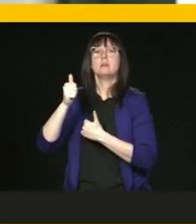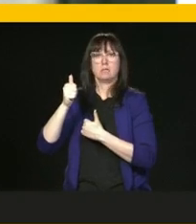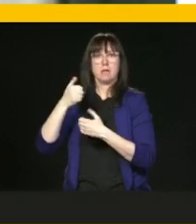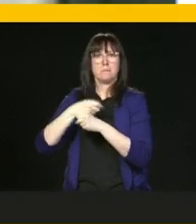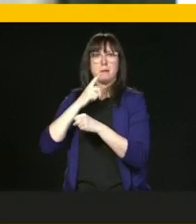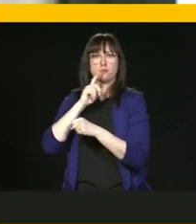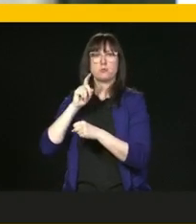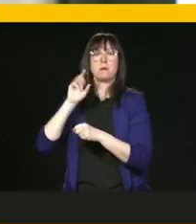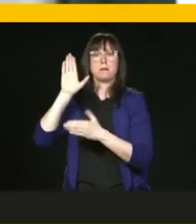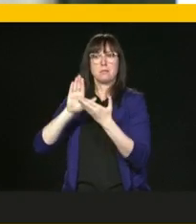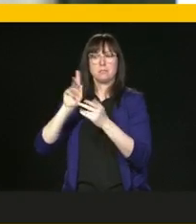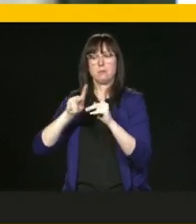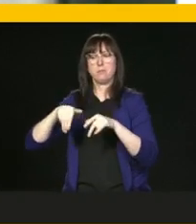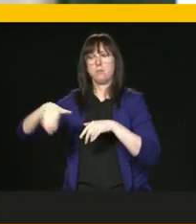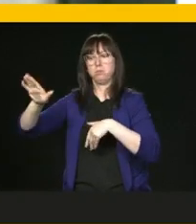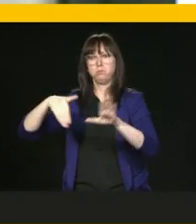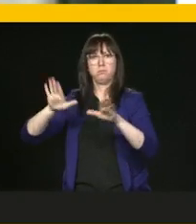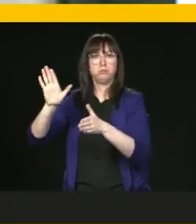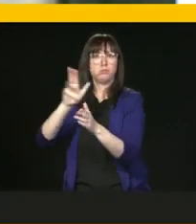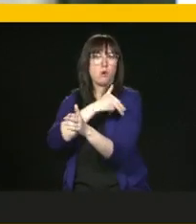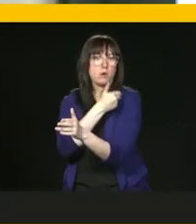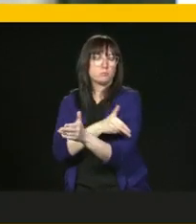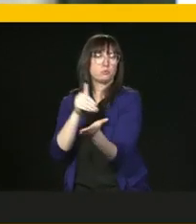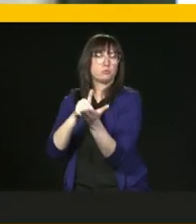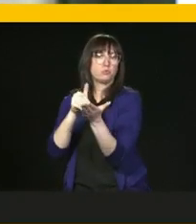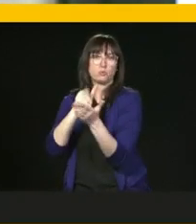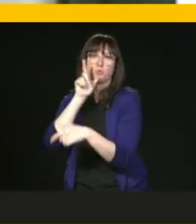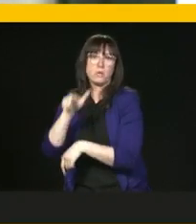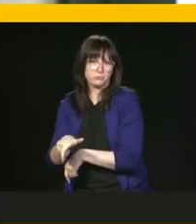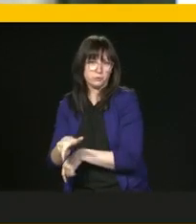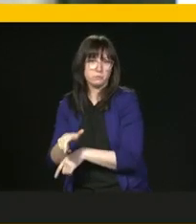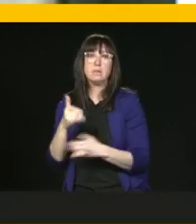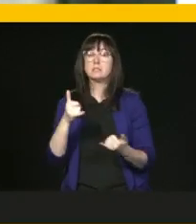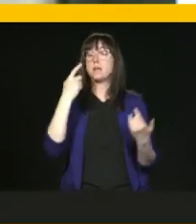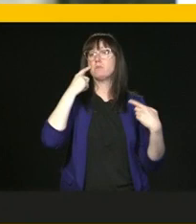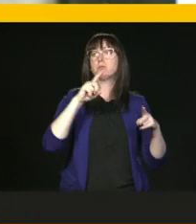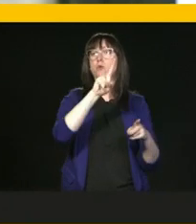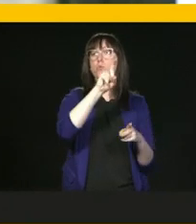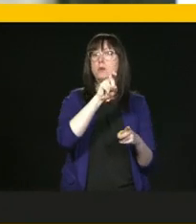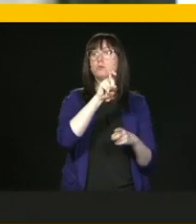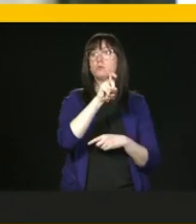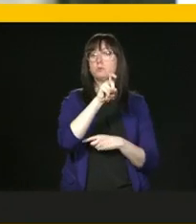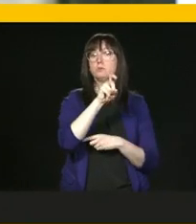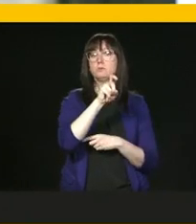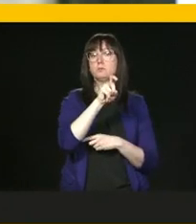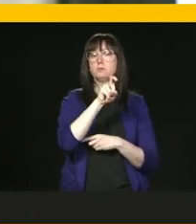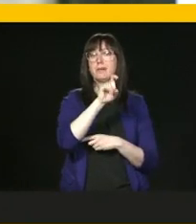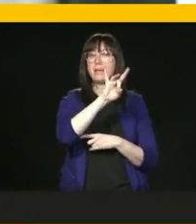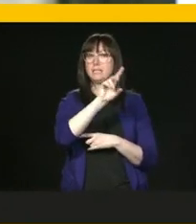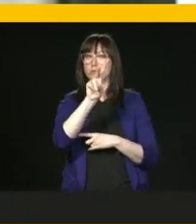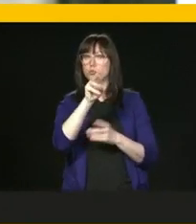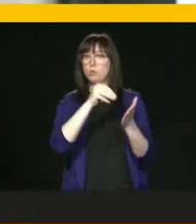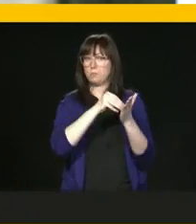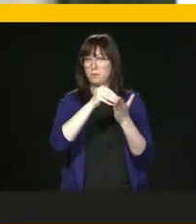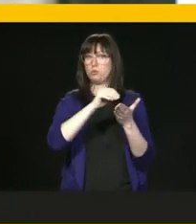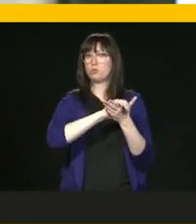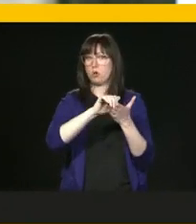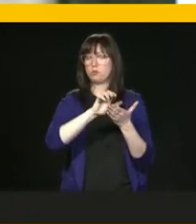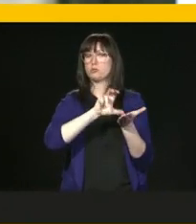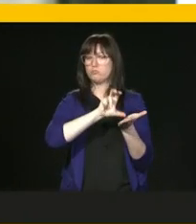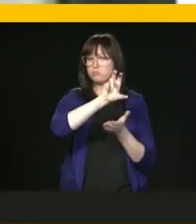people end up in the emergency department. Today, I am announcing that we will be investing